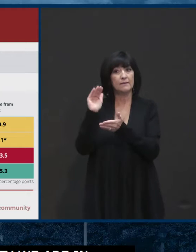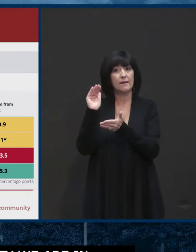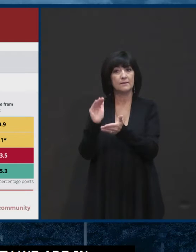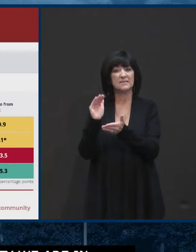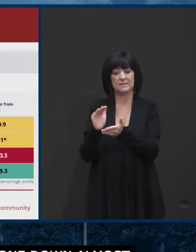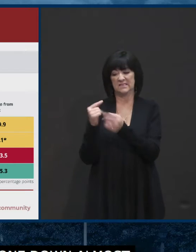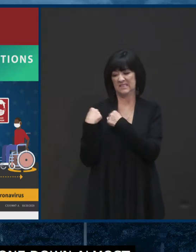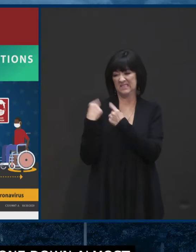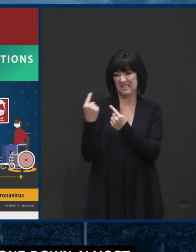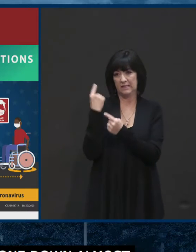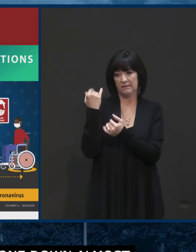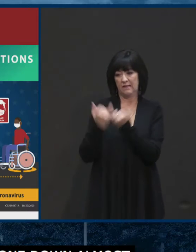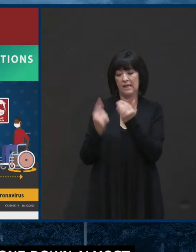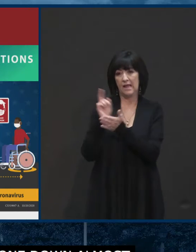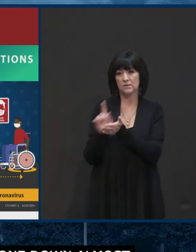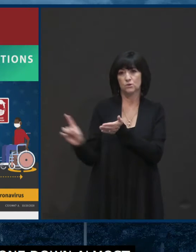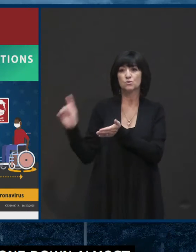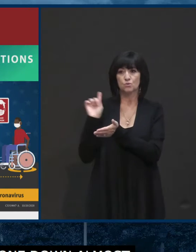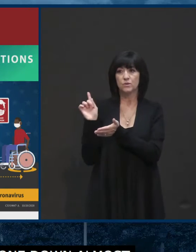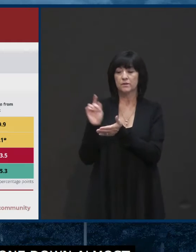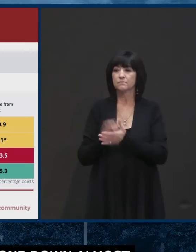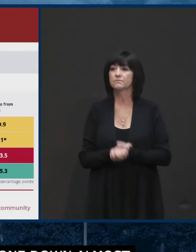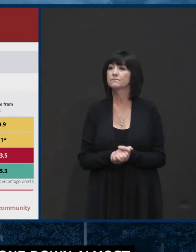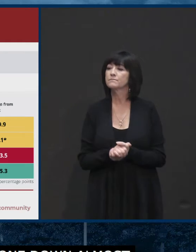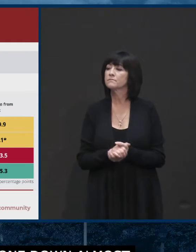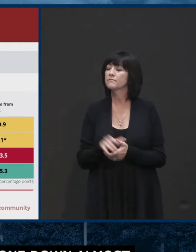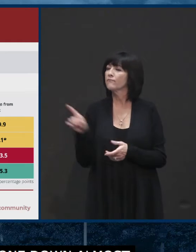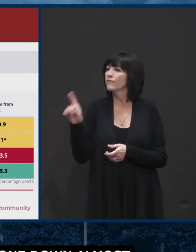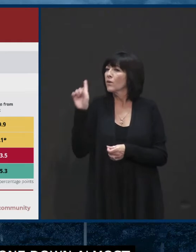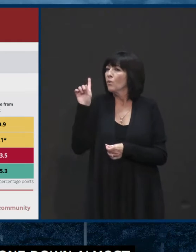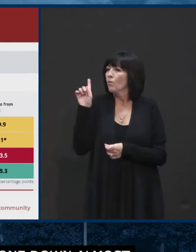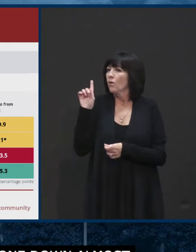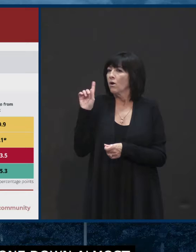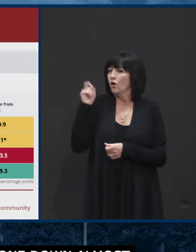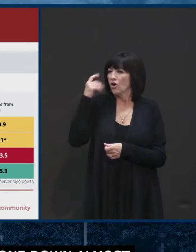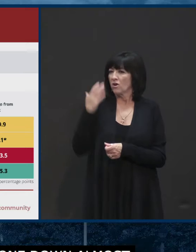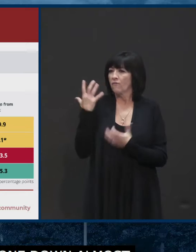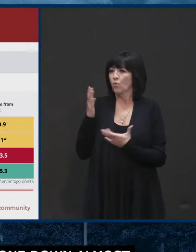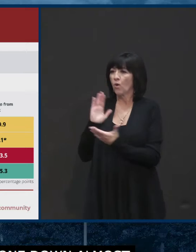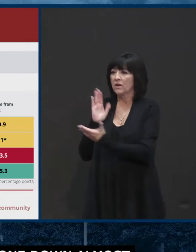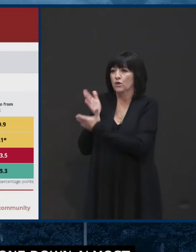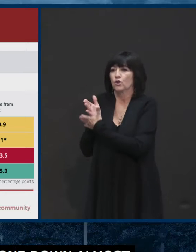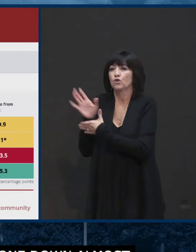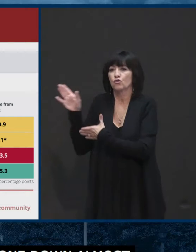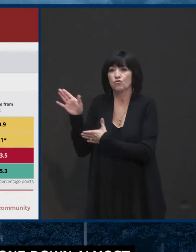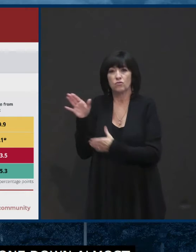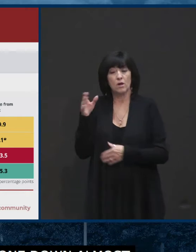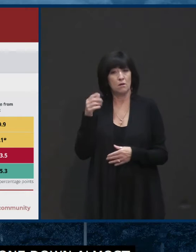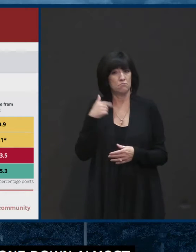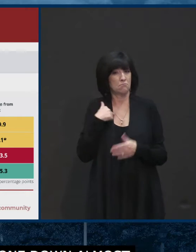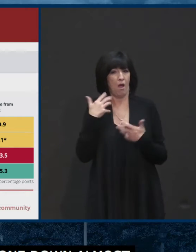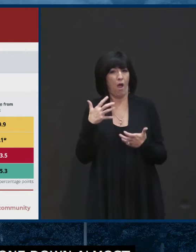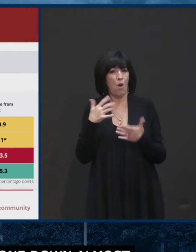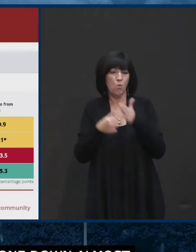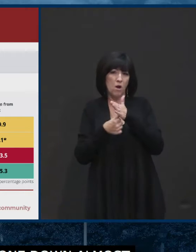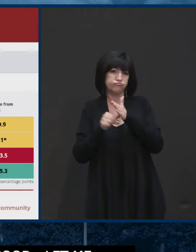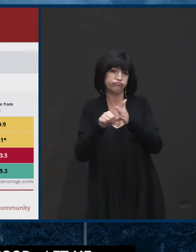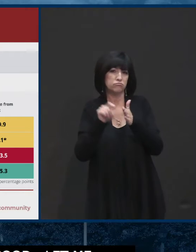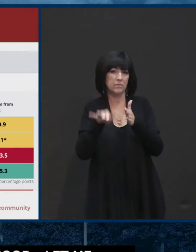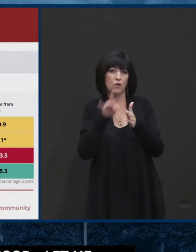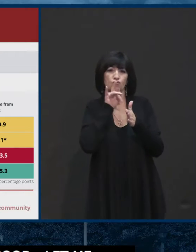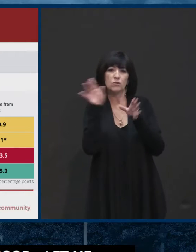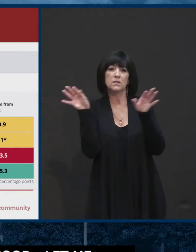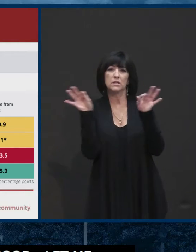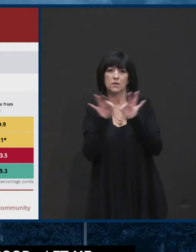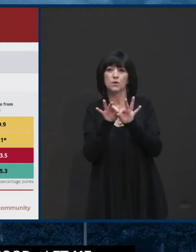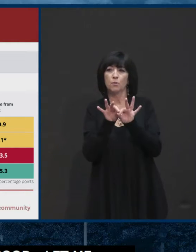Let's move on to the next topic. Let me interrupt there, because I think that's a really important point. Because the question that